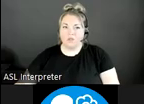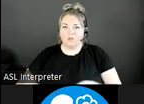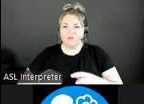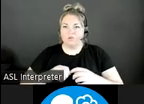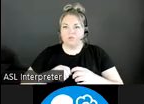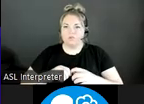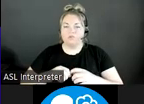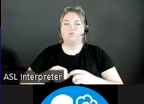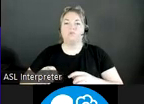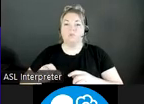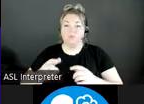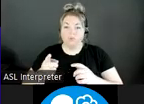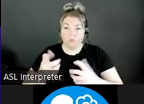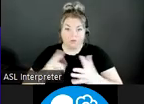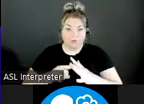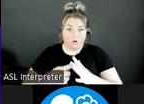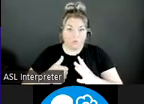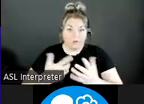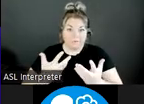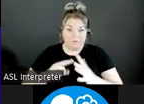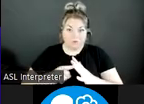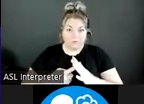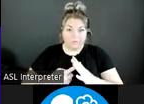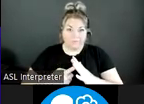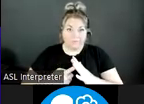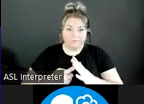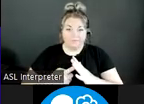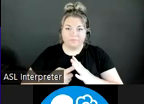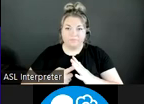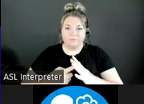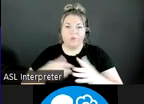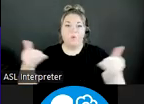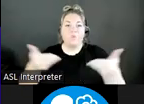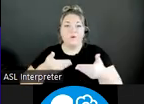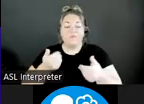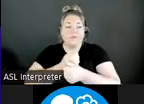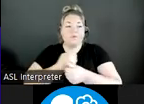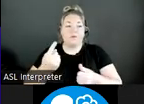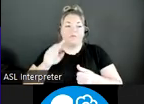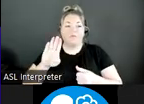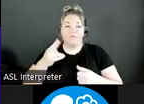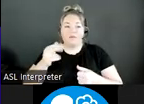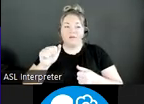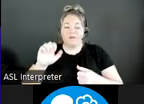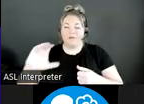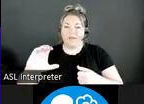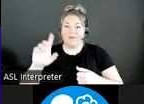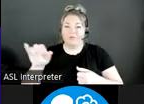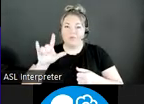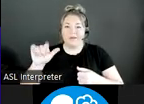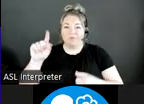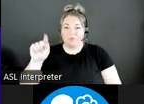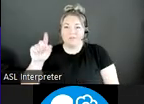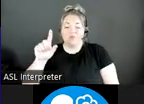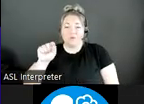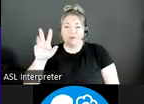Welcome everybody. There we go. Welcome everyone to BHAAC. It is July 20th, 2023. So